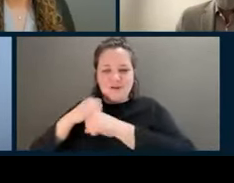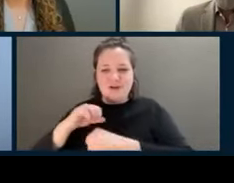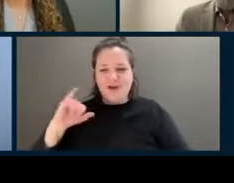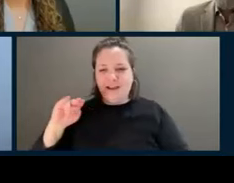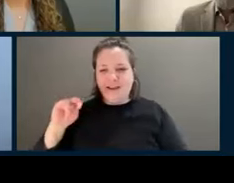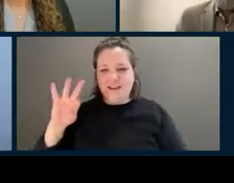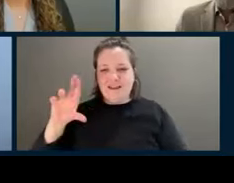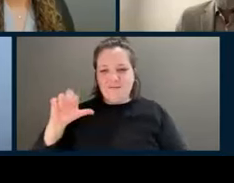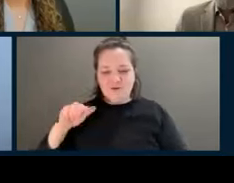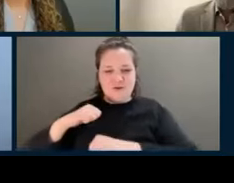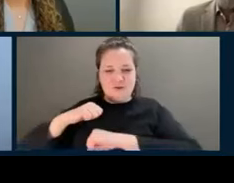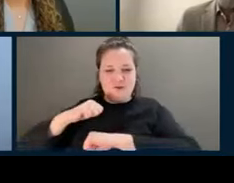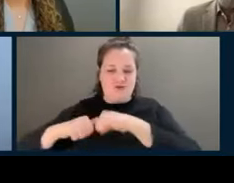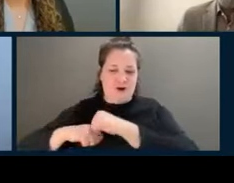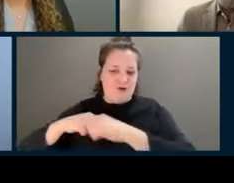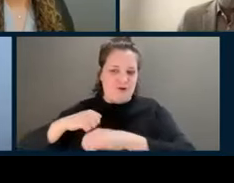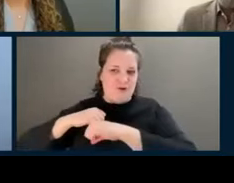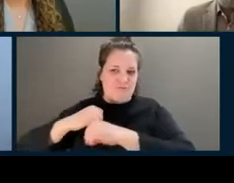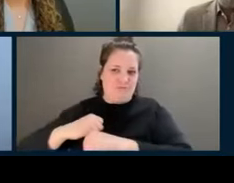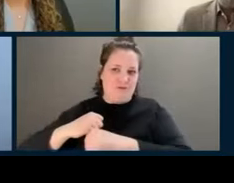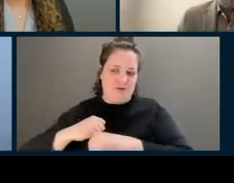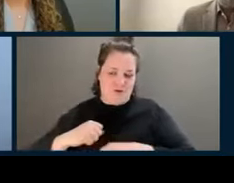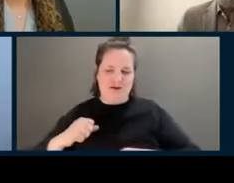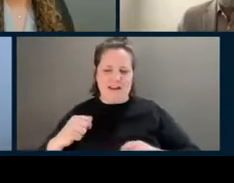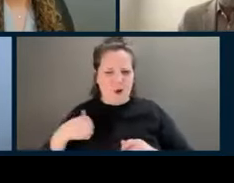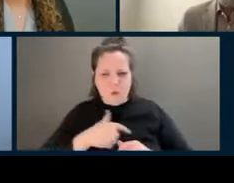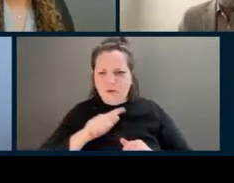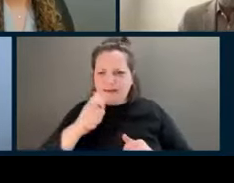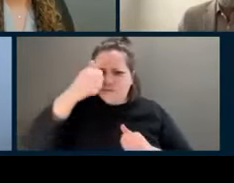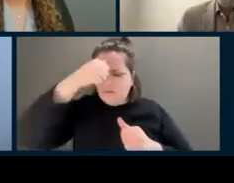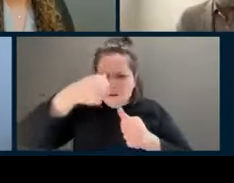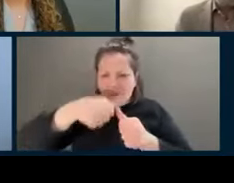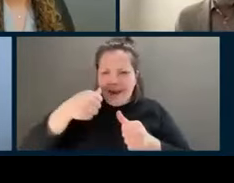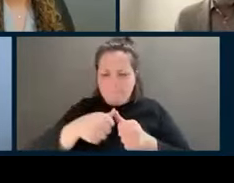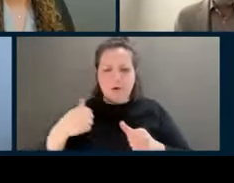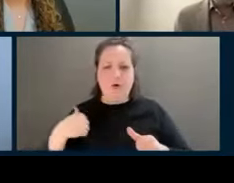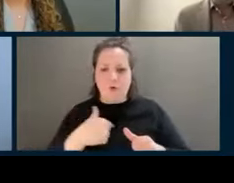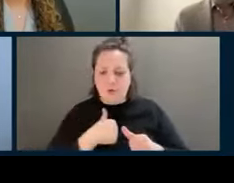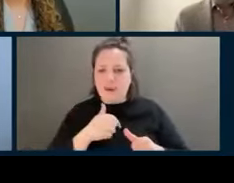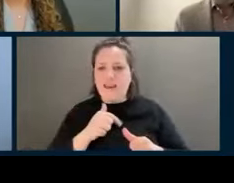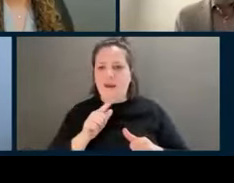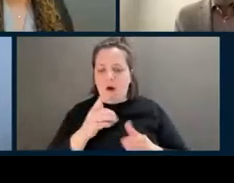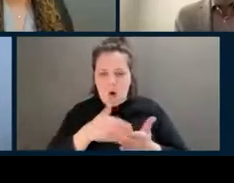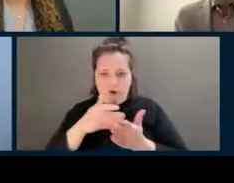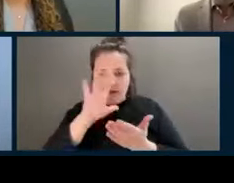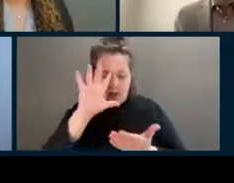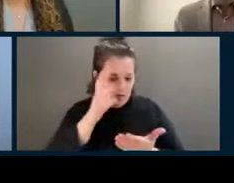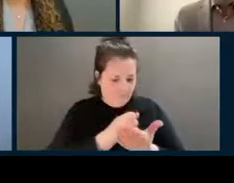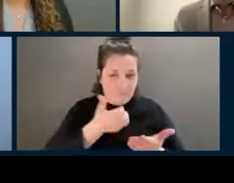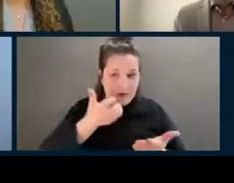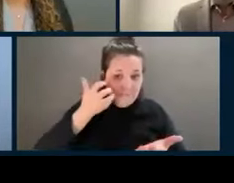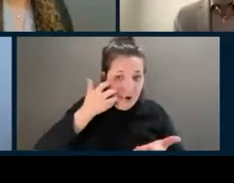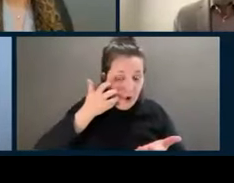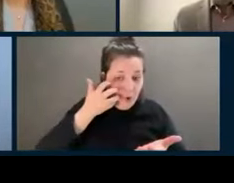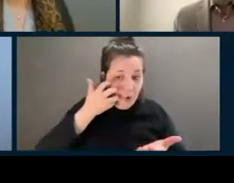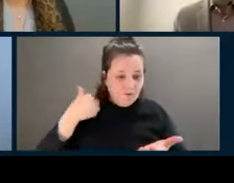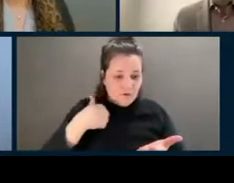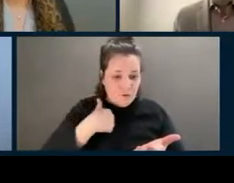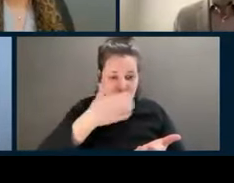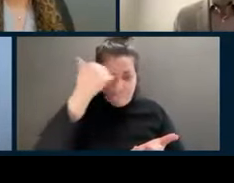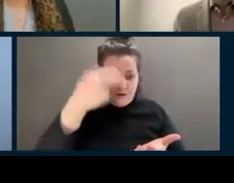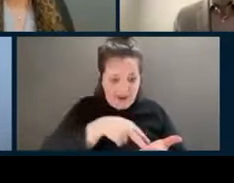very well, and it's something that we have to remember. I think Stephanie talked about the fact that we are so connected to our phones that we forget sometimes even say, hi, how